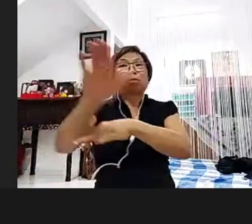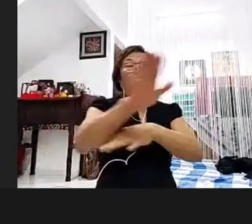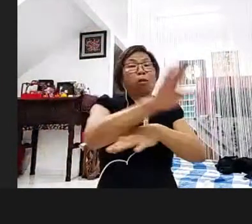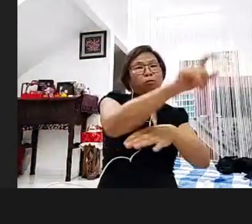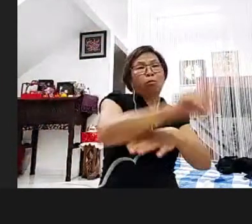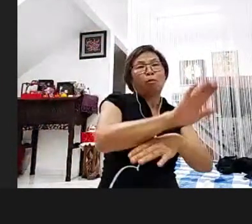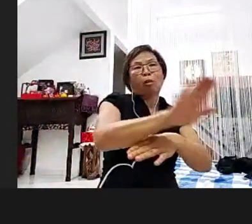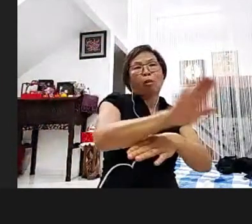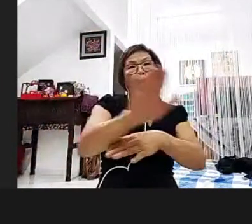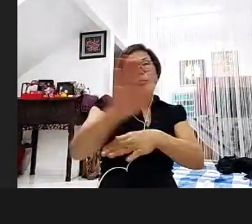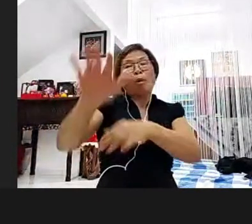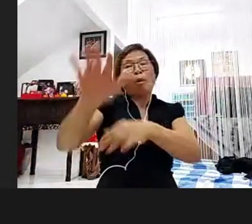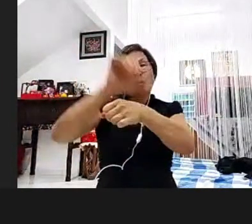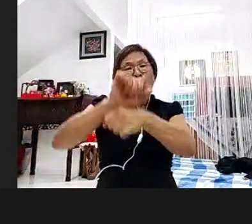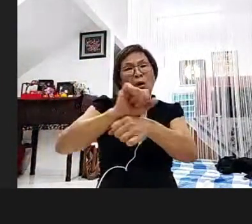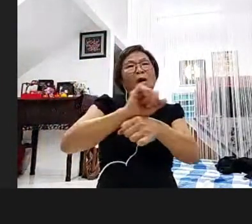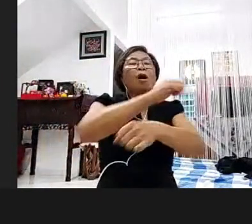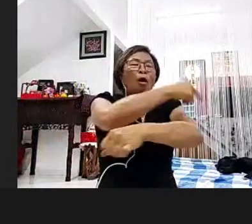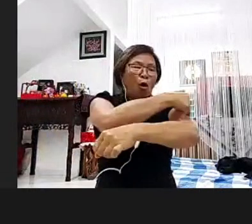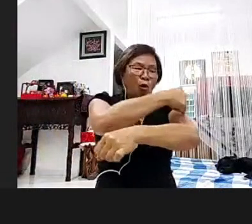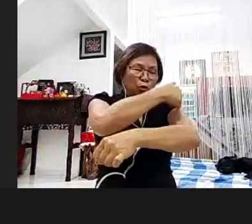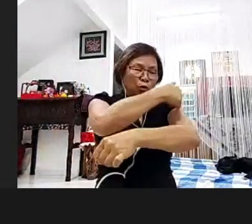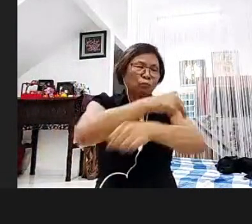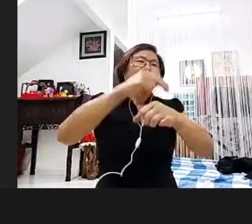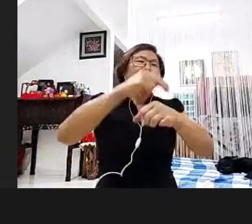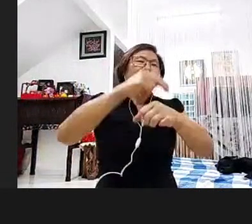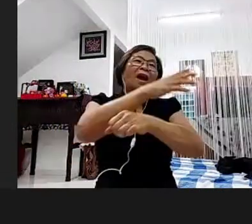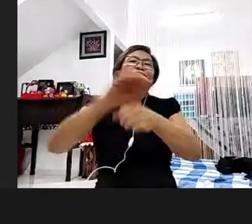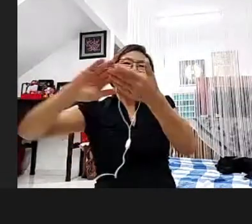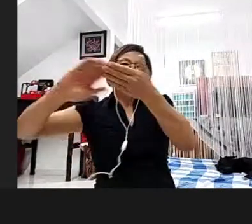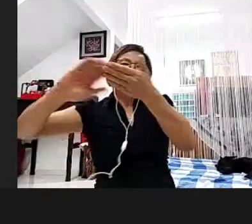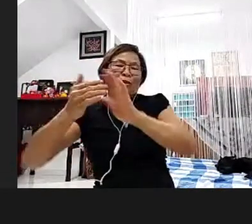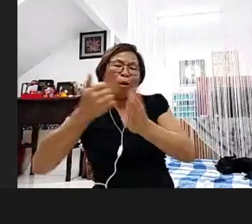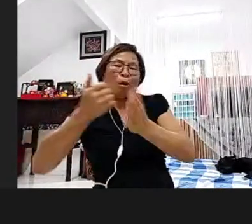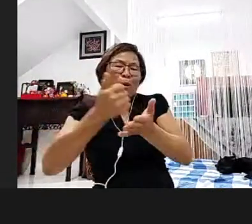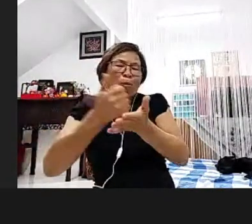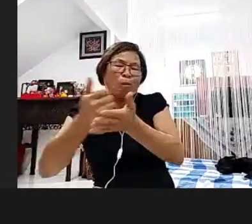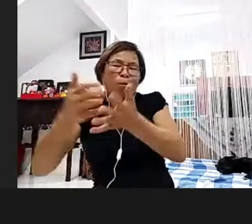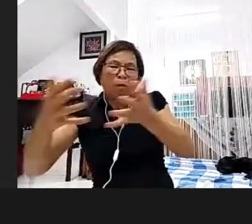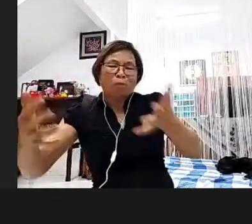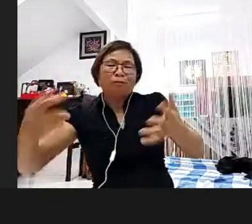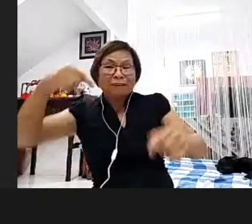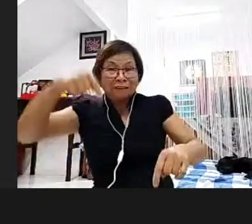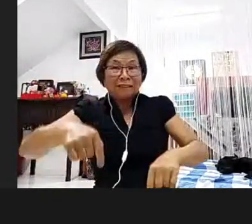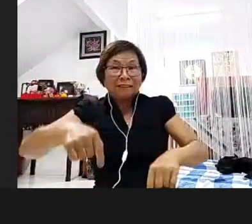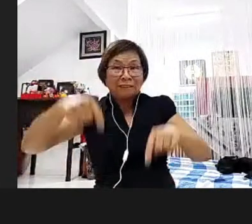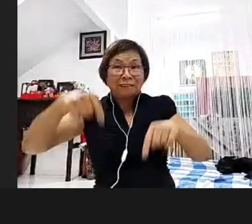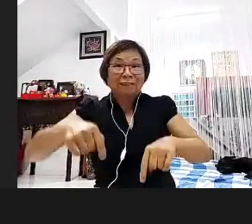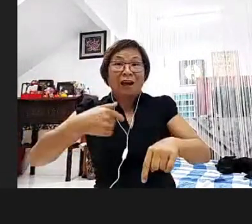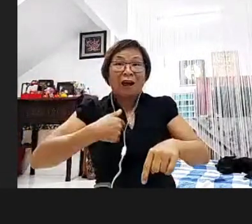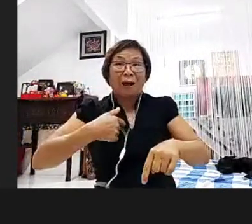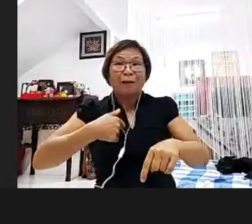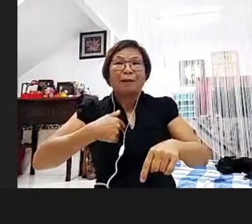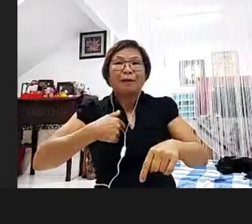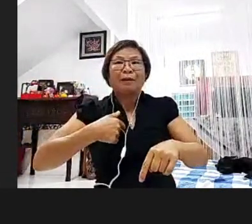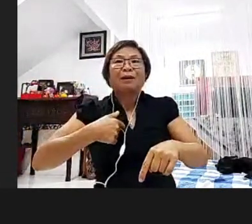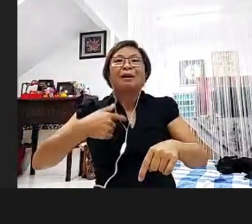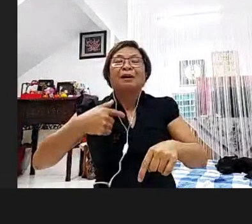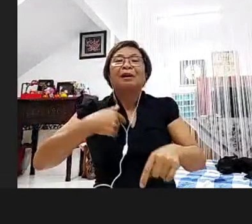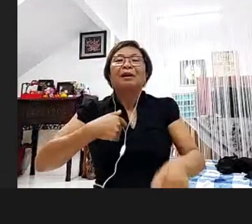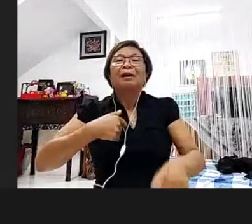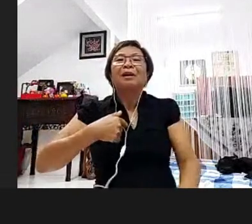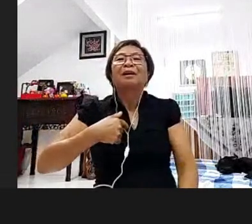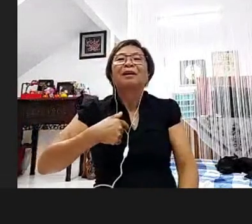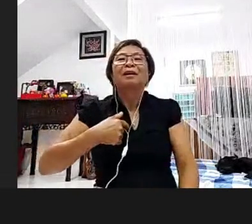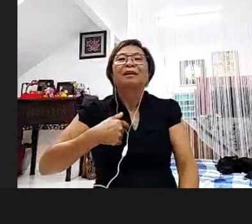the medical world, to the community. So therefore, this part is where I will actually introduce each